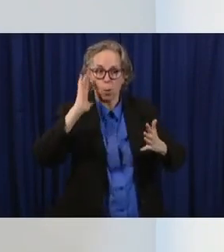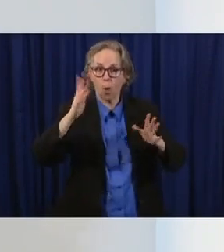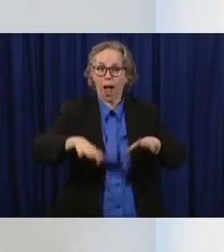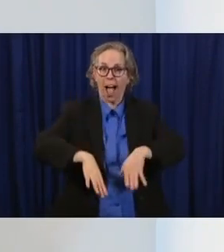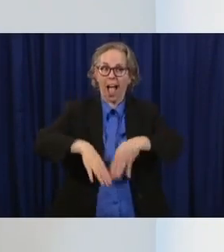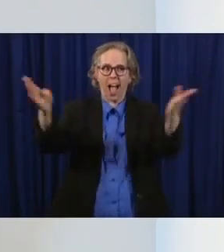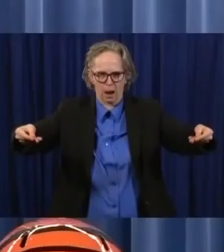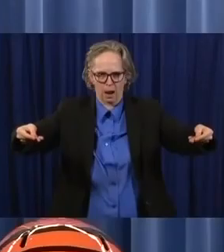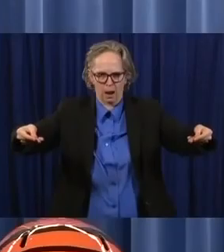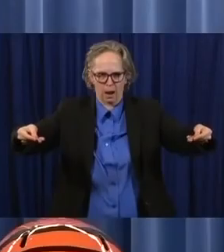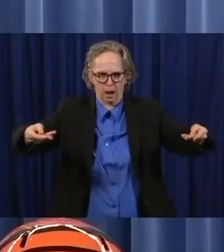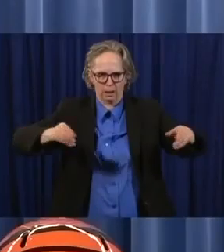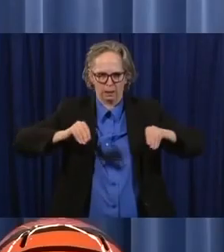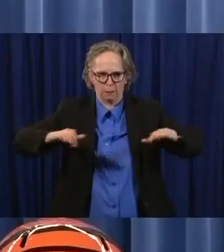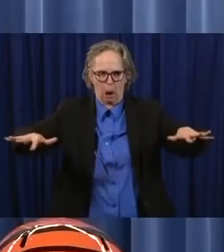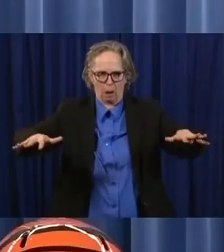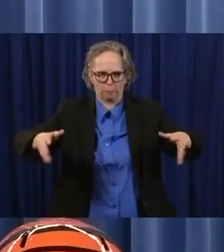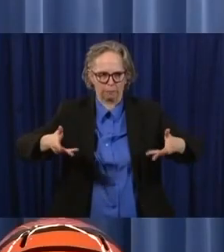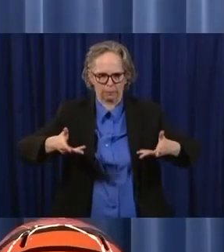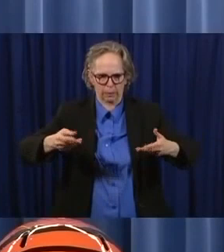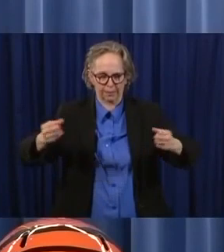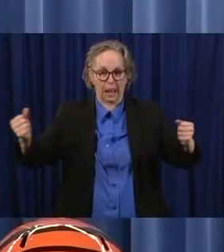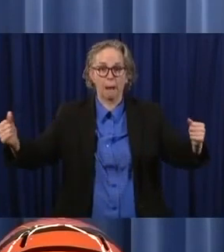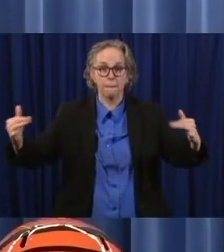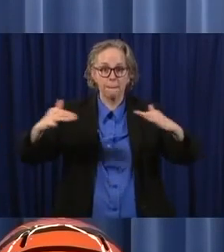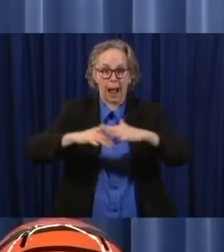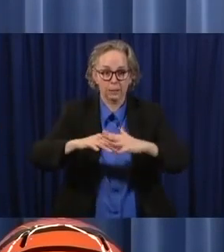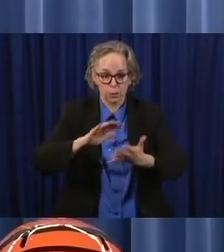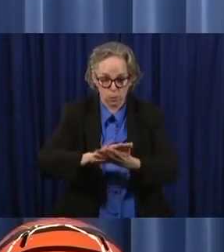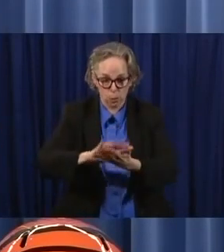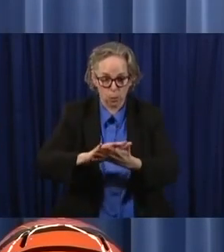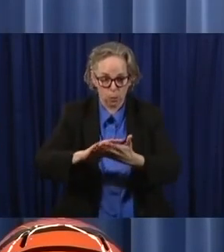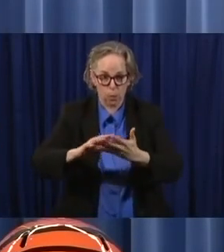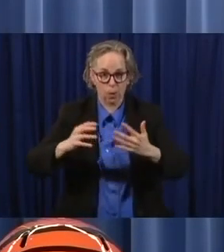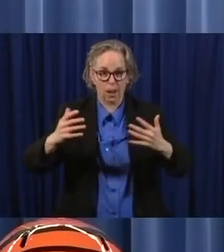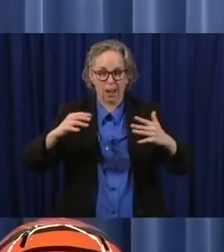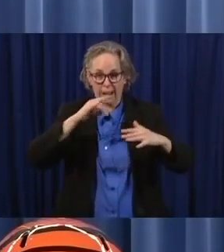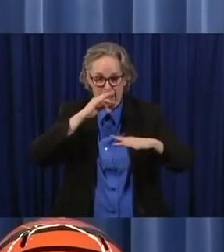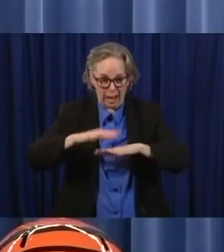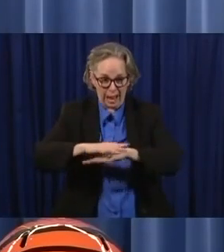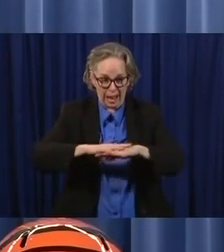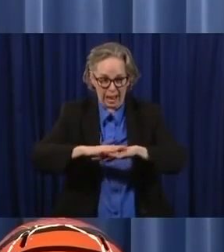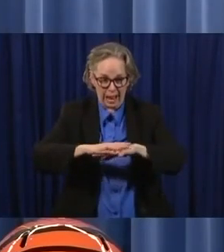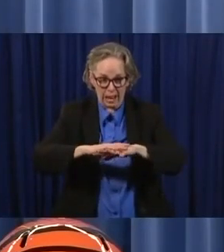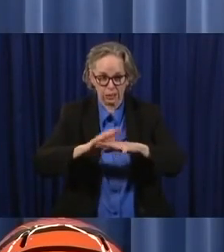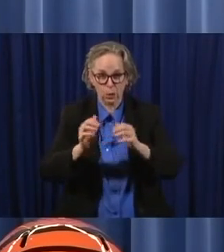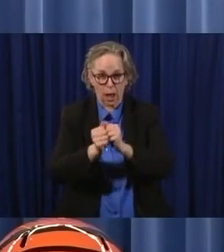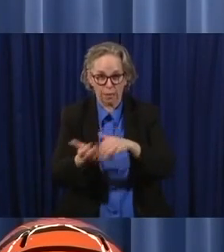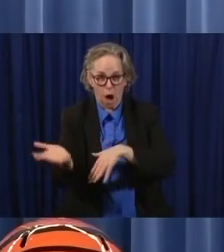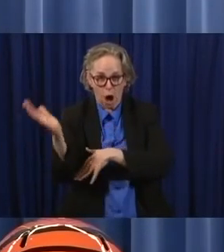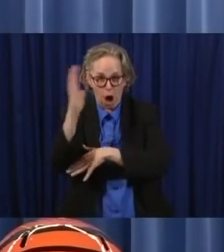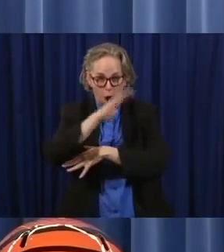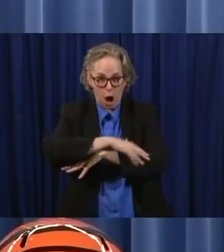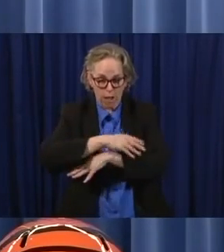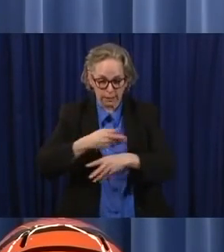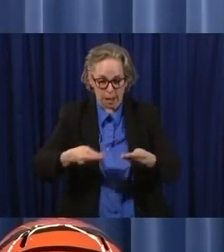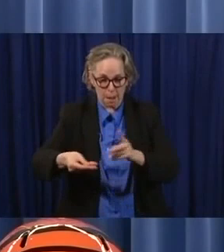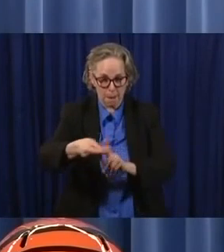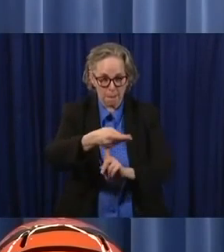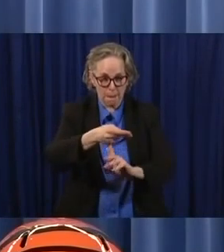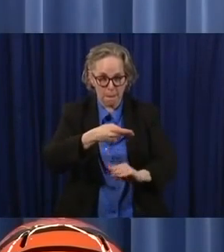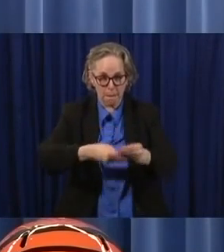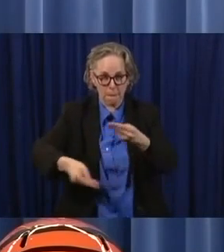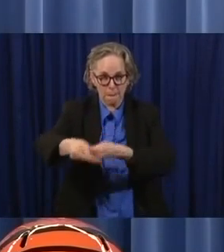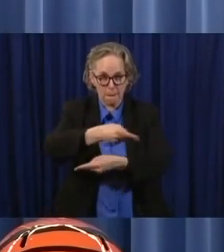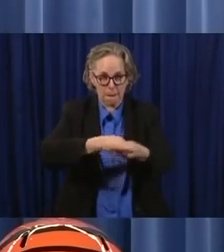to change all that dramatically. If you have any questions at all for our state leaders, you can still submit them through our WCPO 9 Facebook